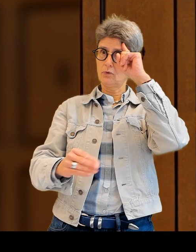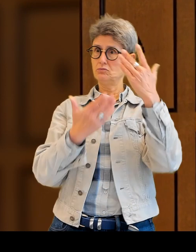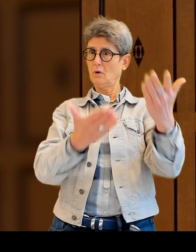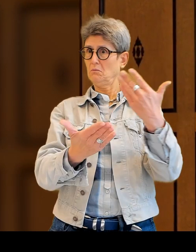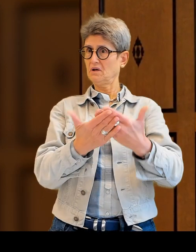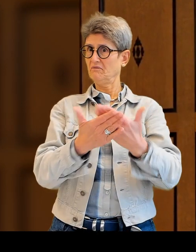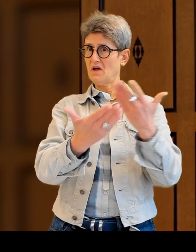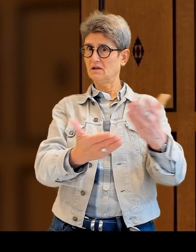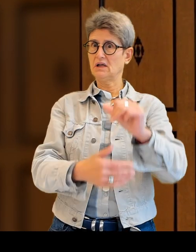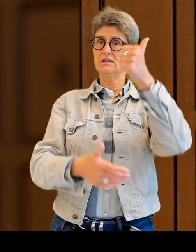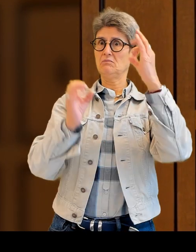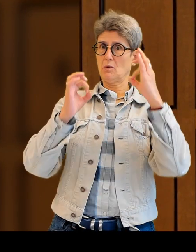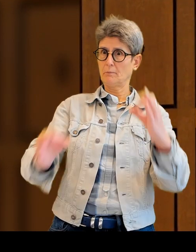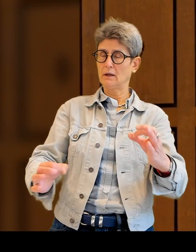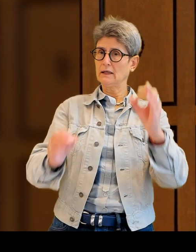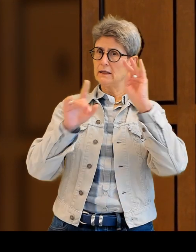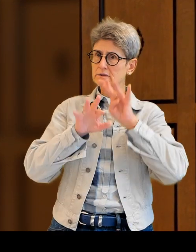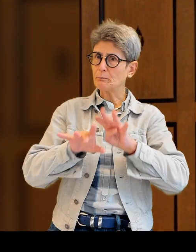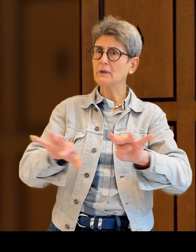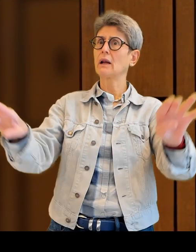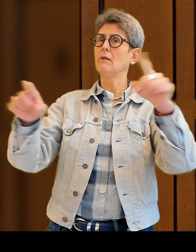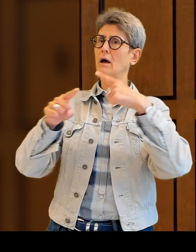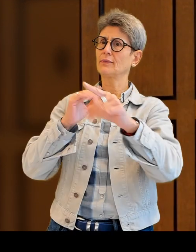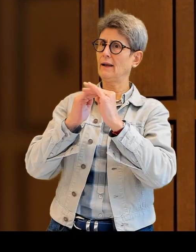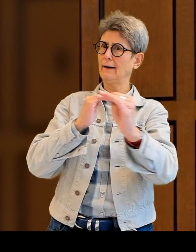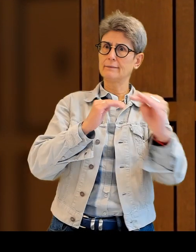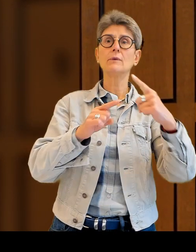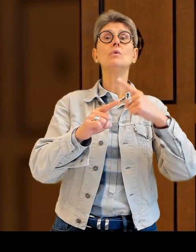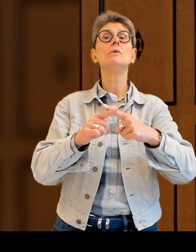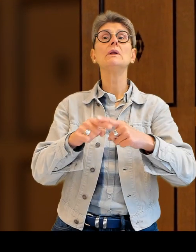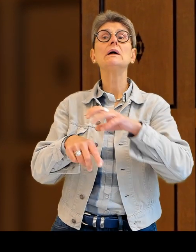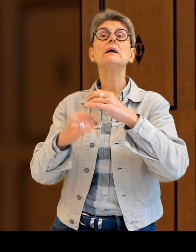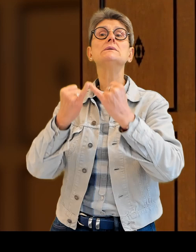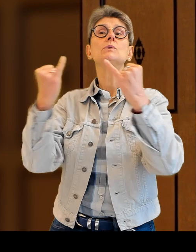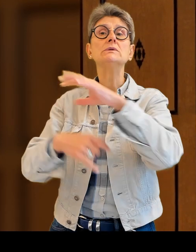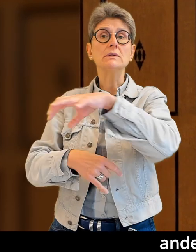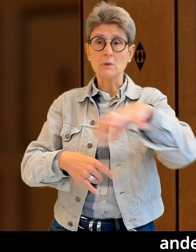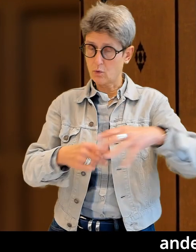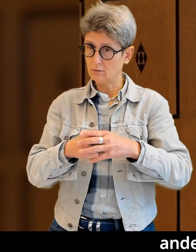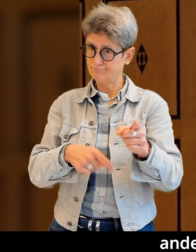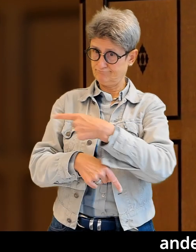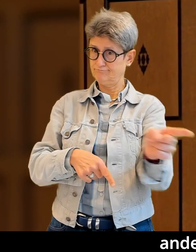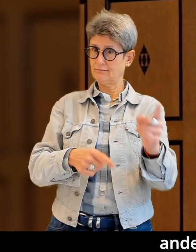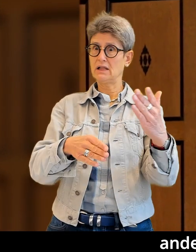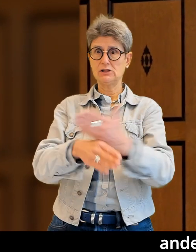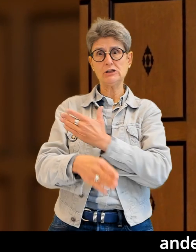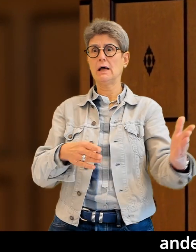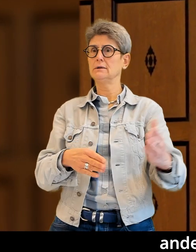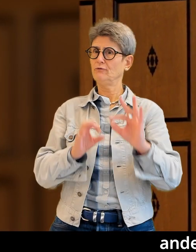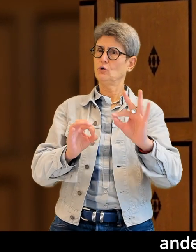The announcement by Germany has proven to be the catalyst, spurring other